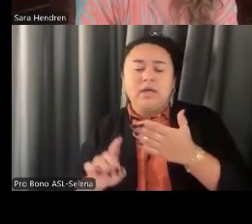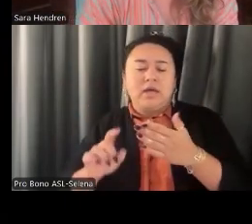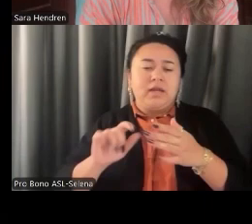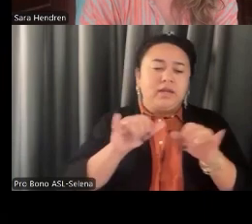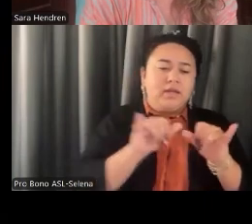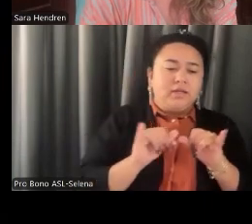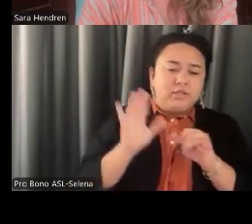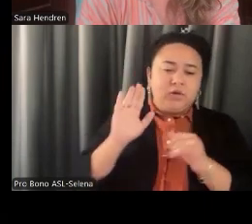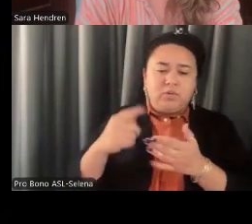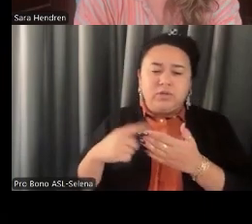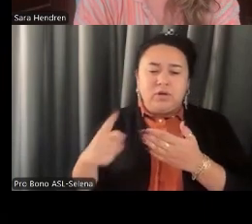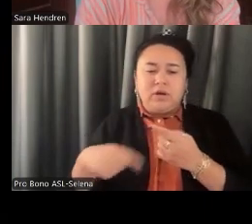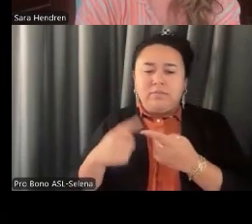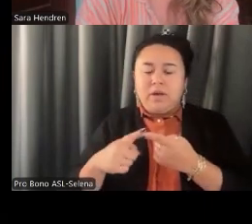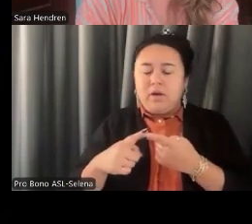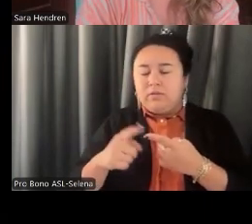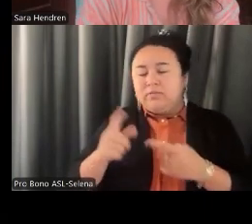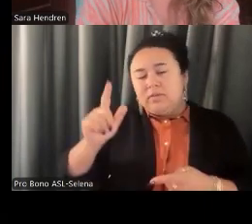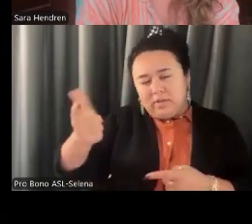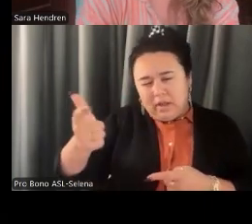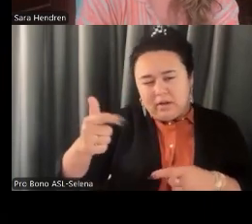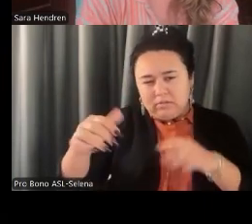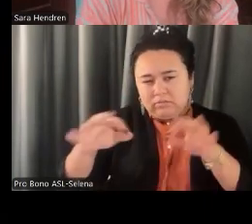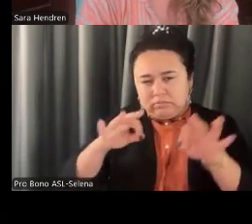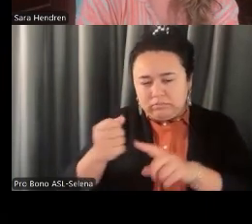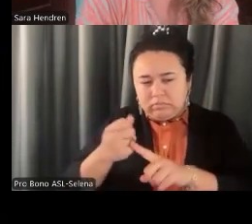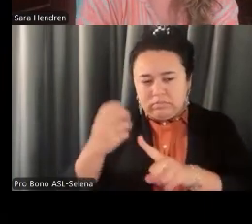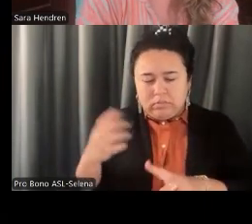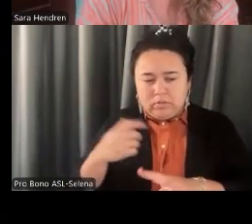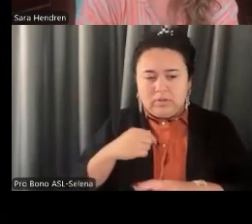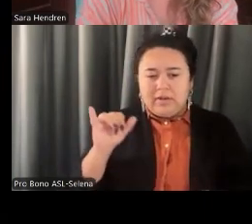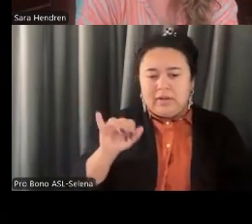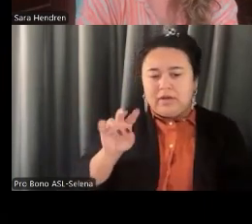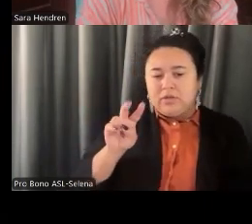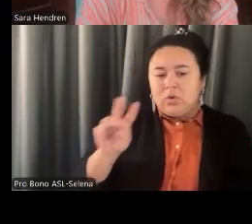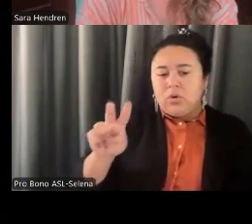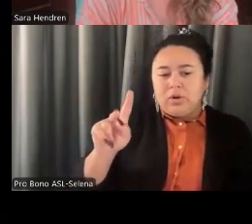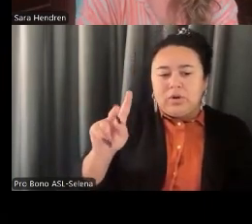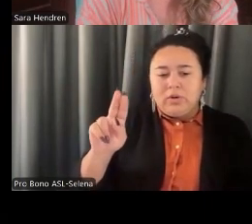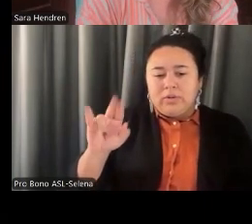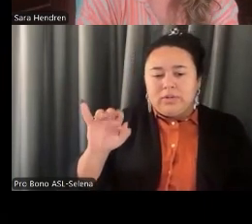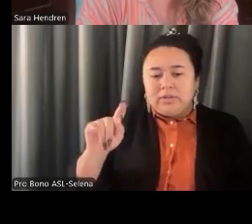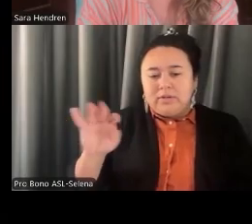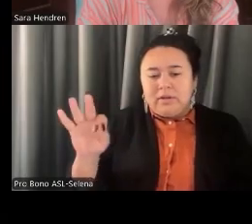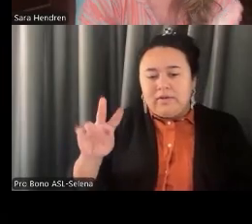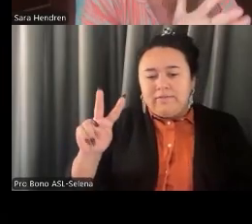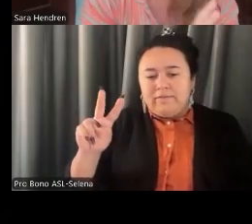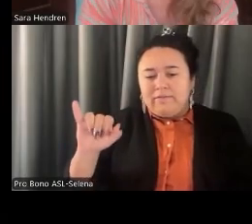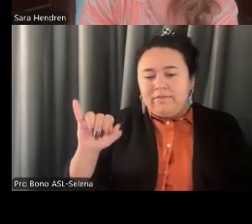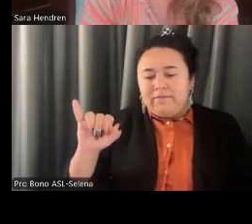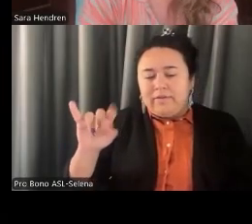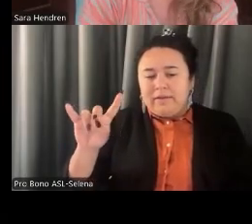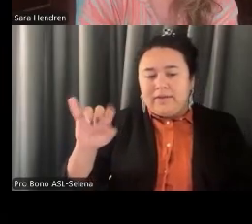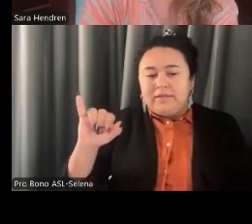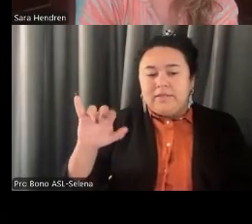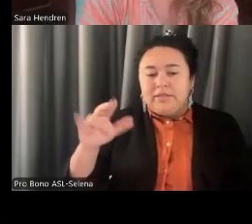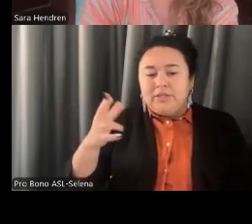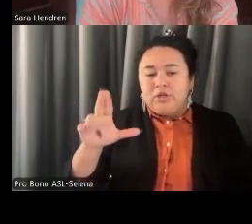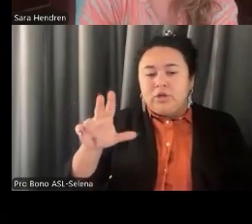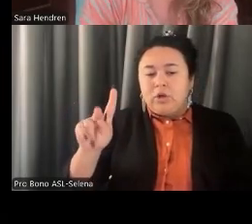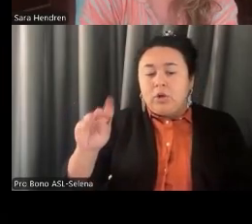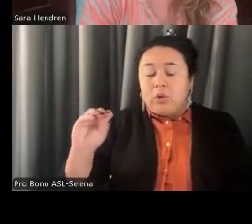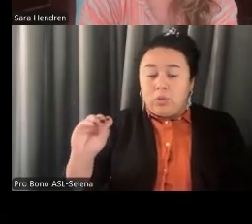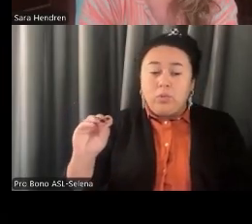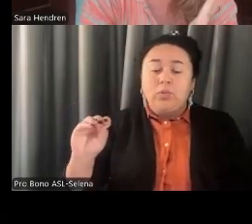later. Secondly, I was watching the work of Krzysztof Wodiczko, who's a He's now in his 80s. He's